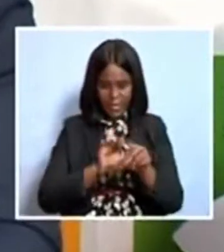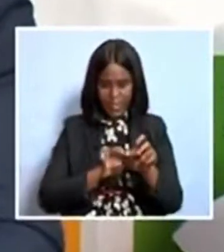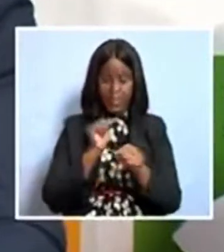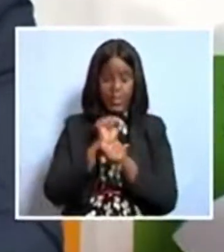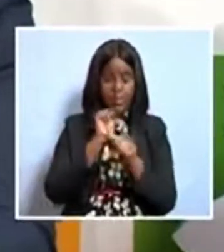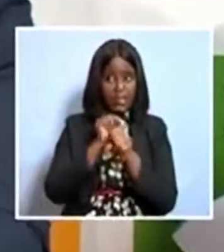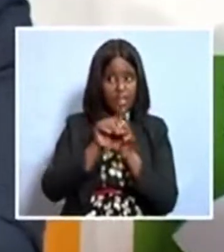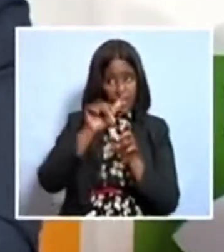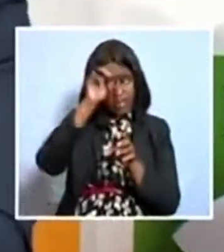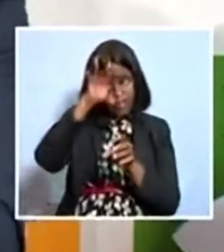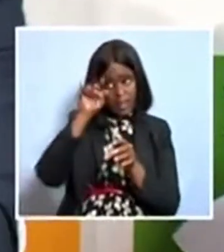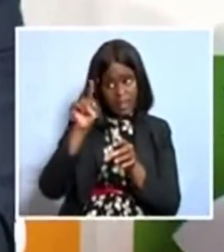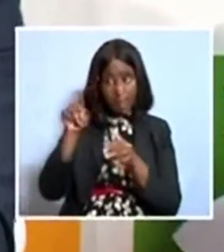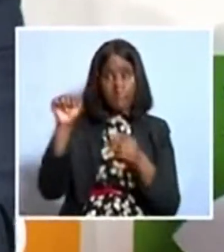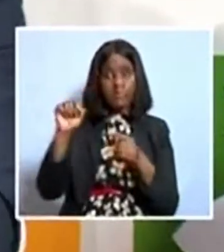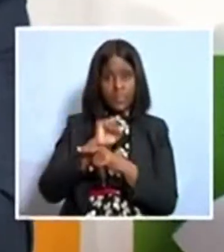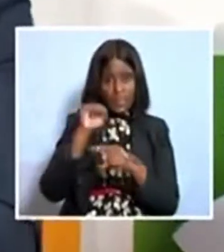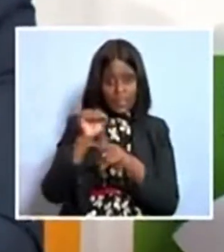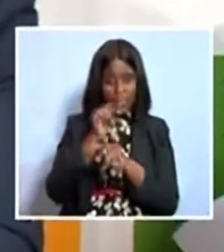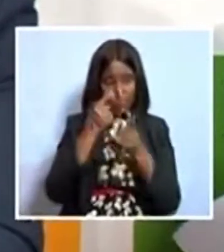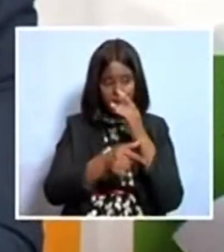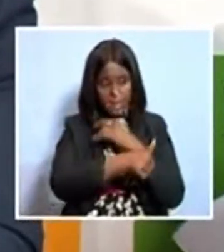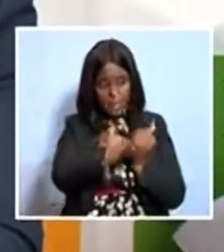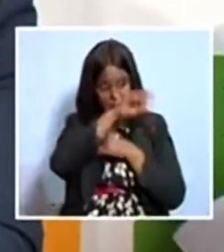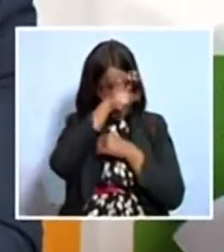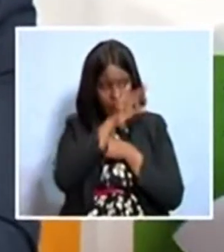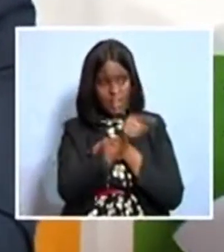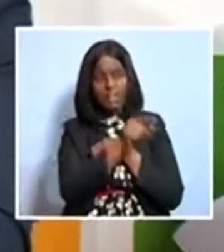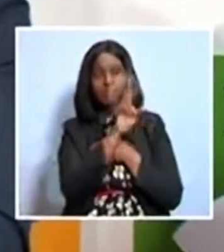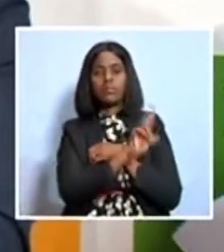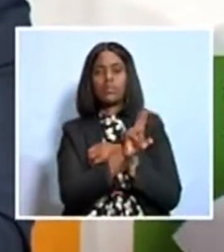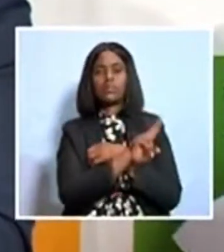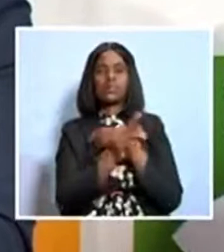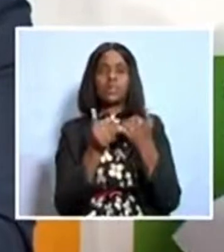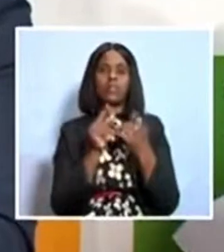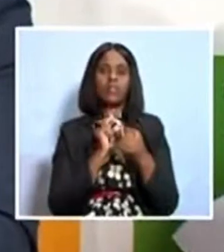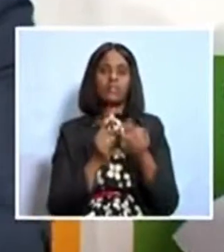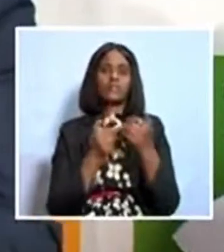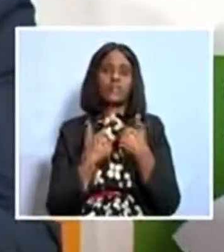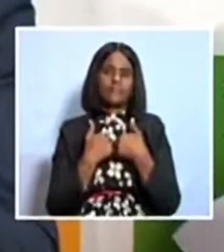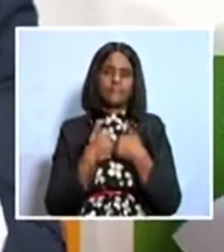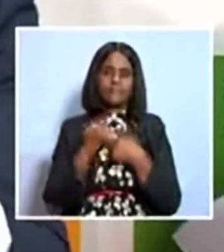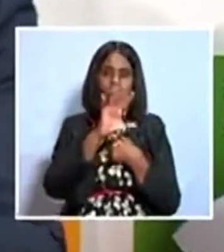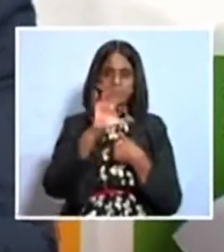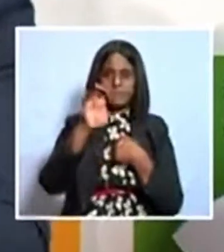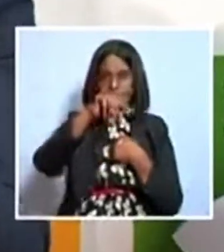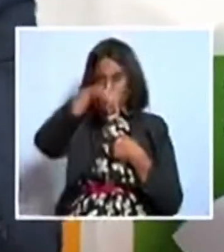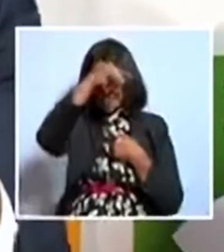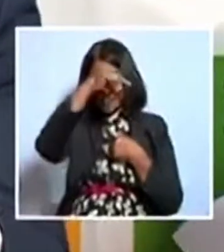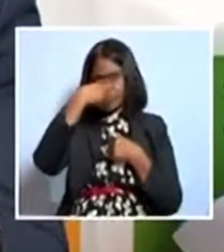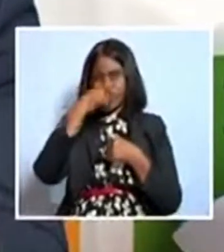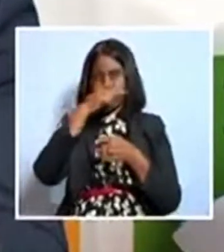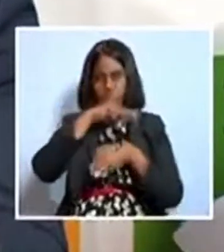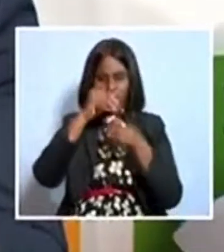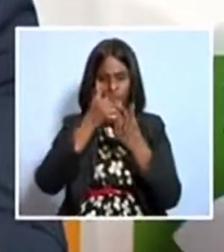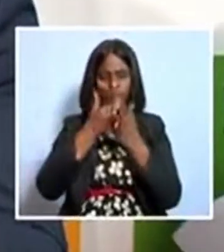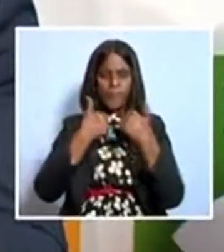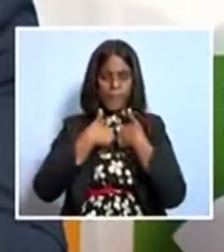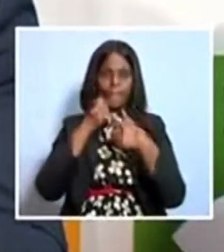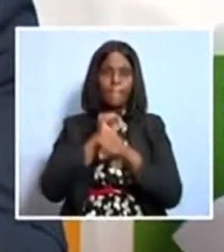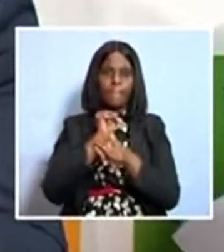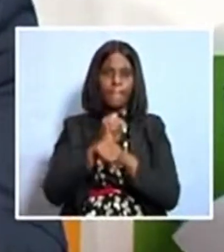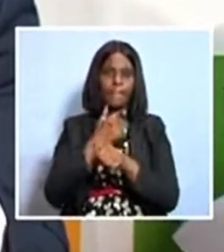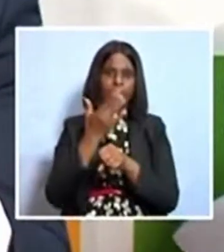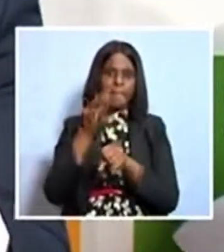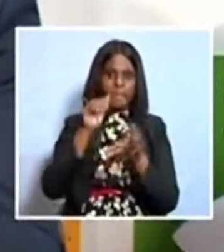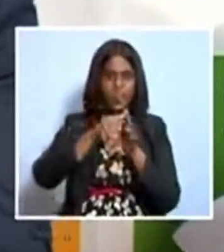mines. So they are training them on the things that the mines use. Okay. So right now we've 500 graduates who all have employment